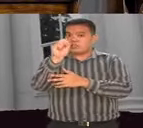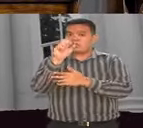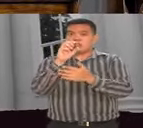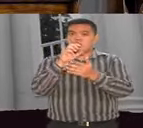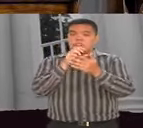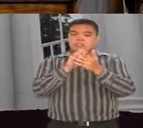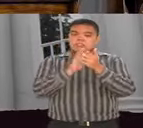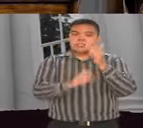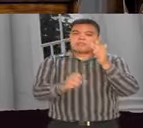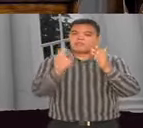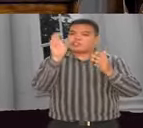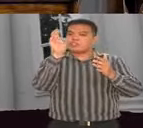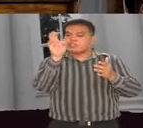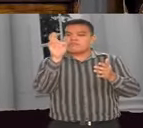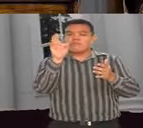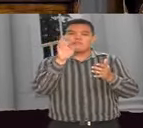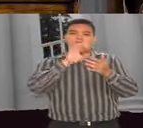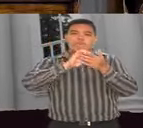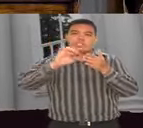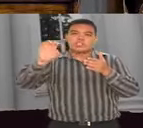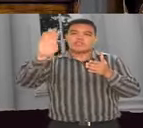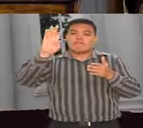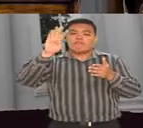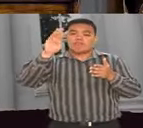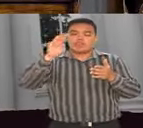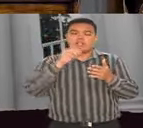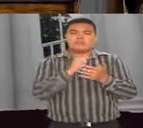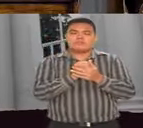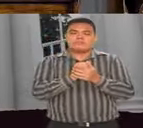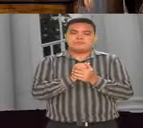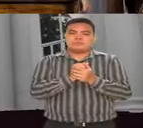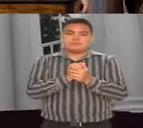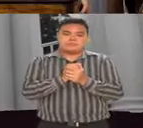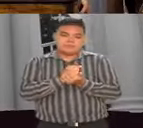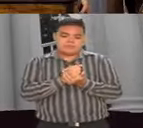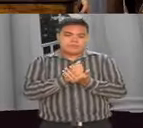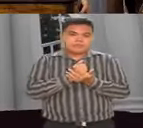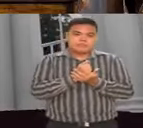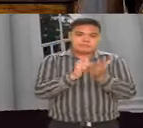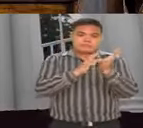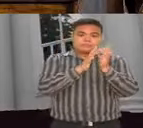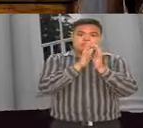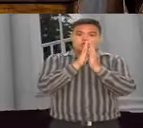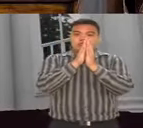Judges chapter number 7. Not 11, but 7. Verse number 14.